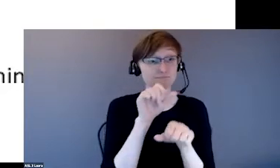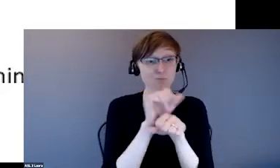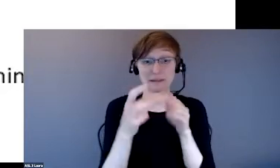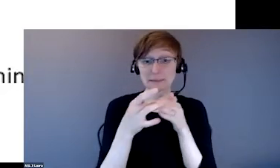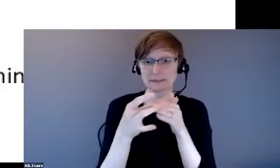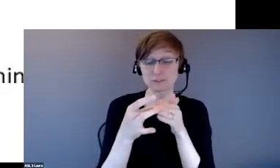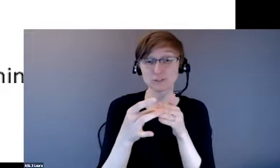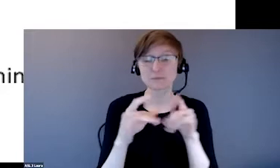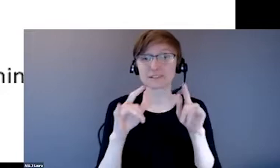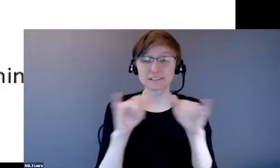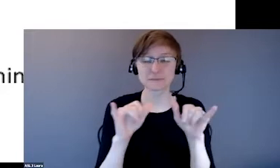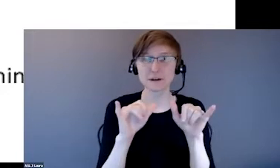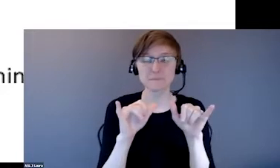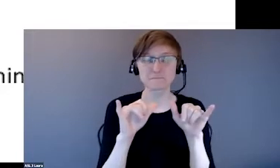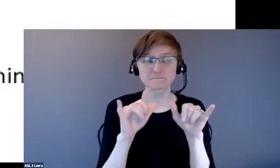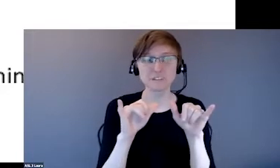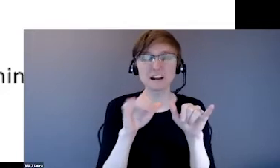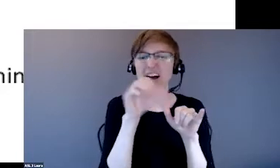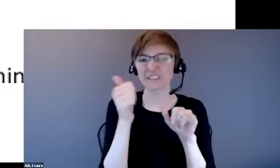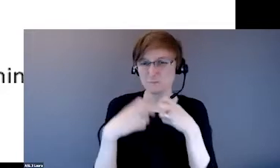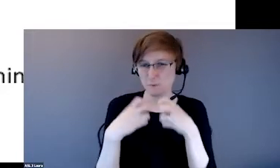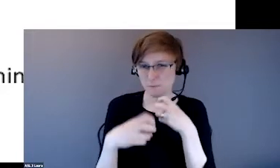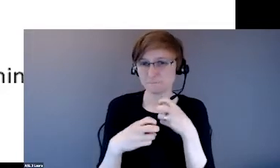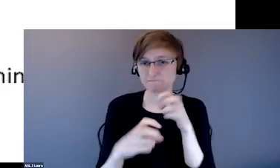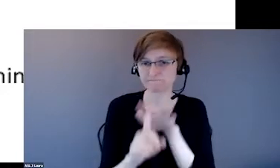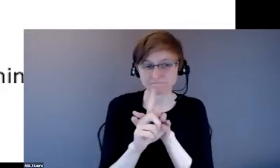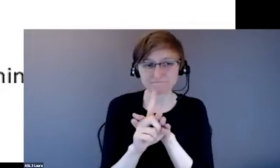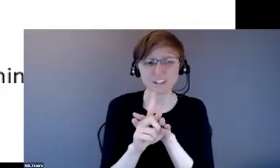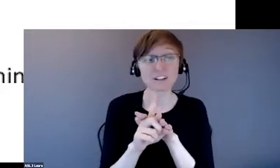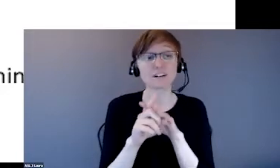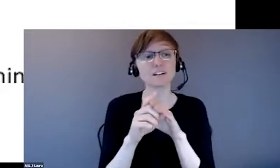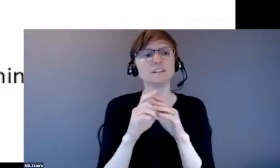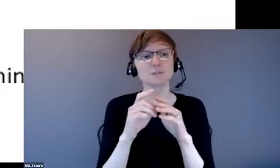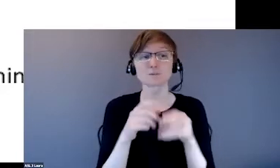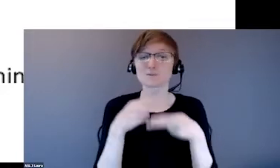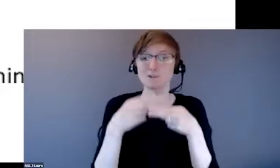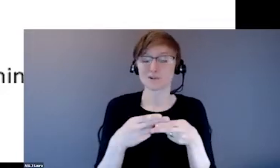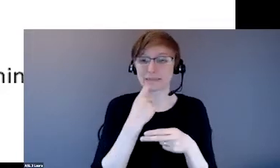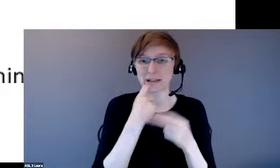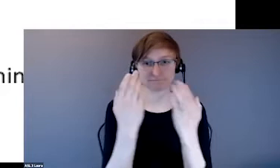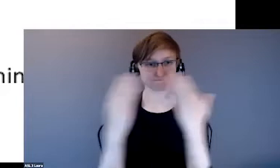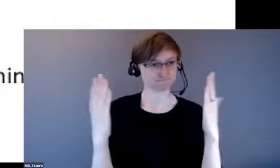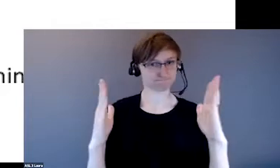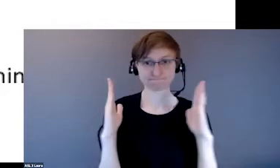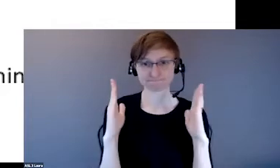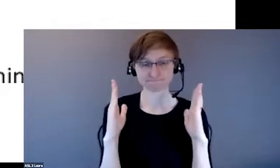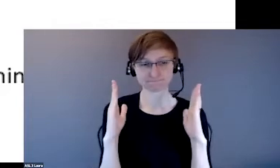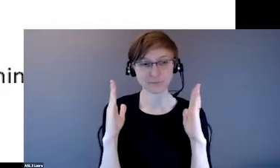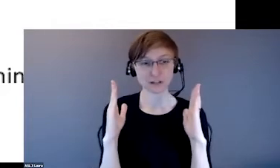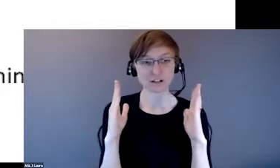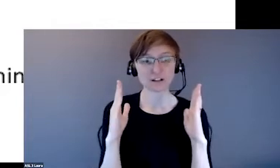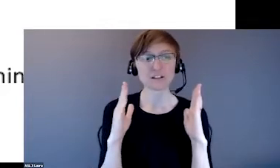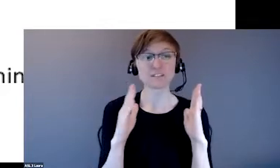glass partitions, which comes from Rolston and Williams in 2014. And the idea here is that after entering into a